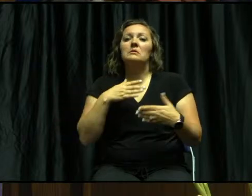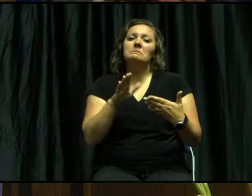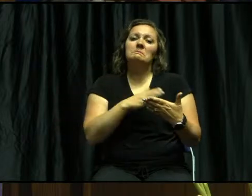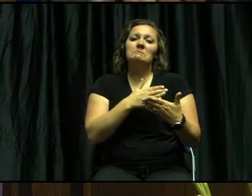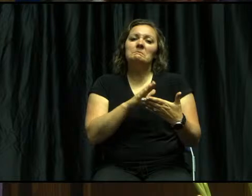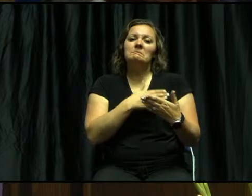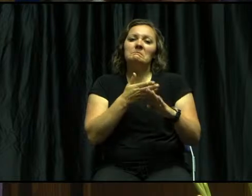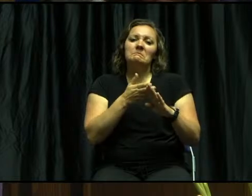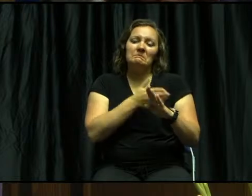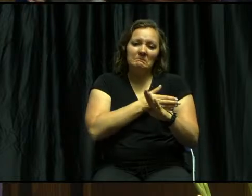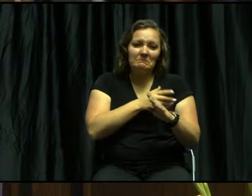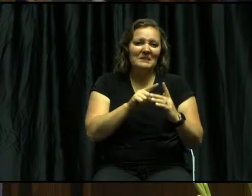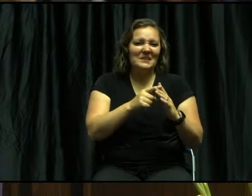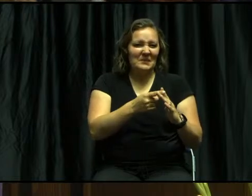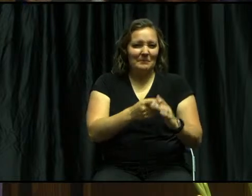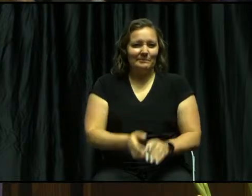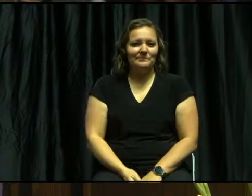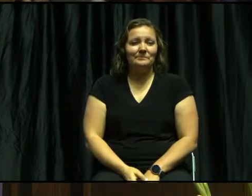music.